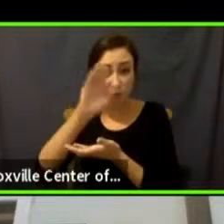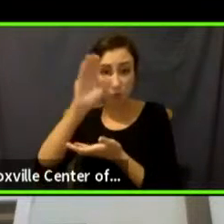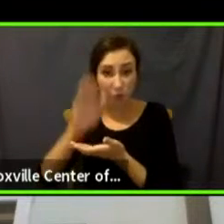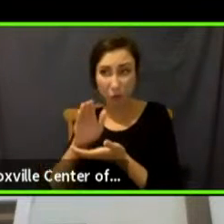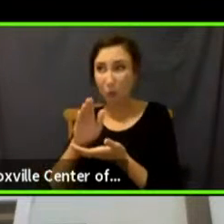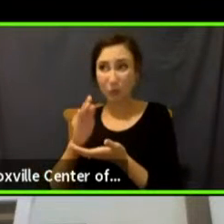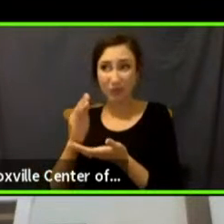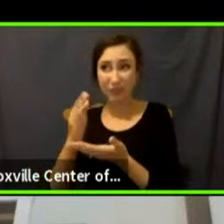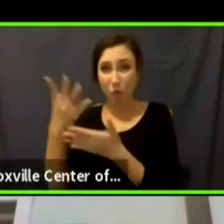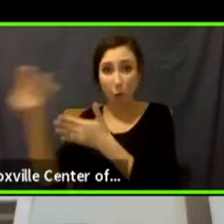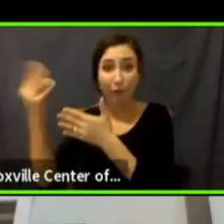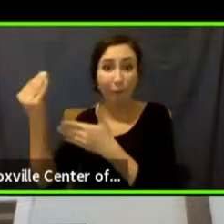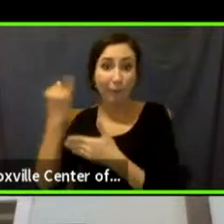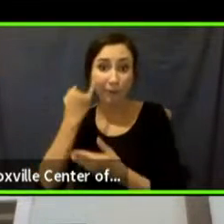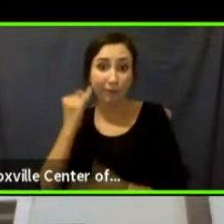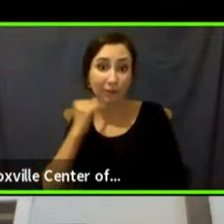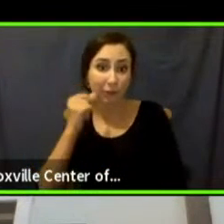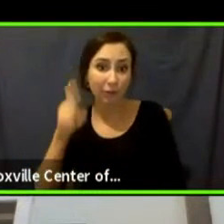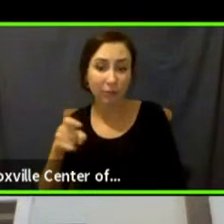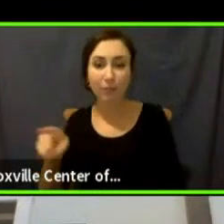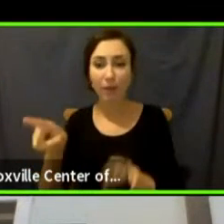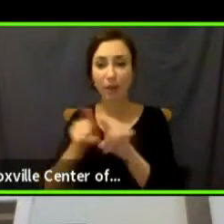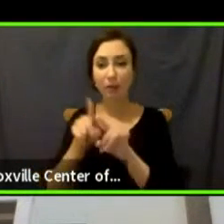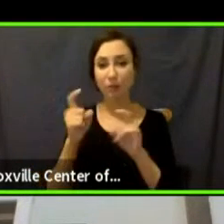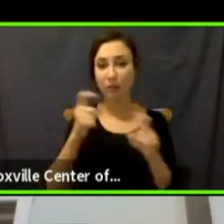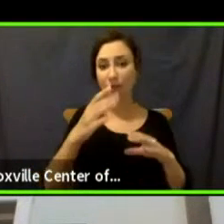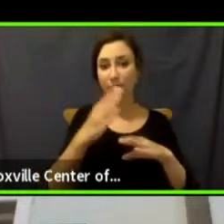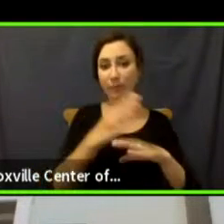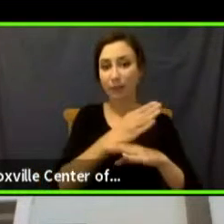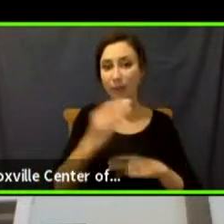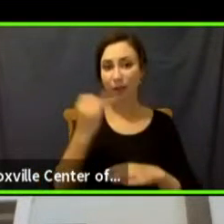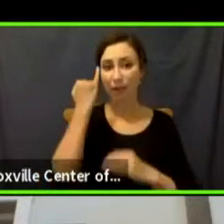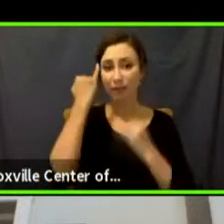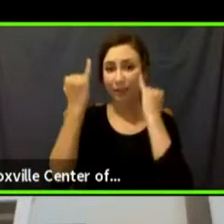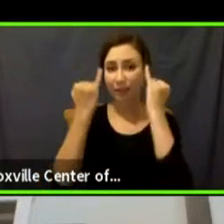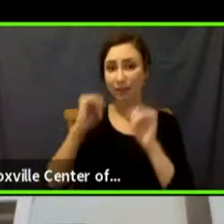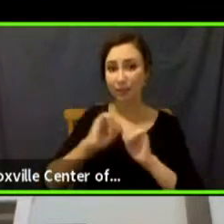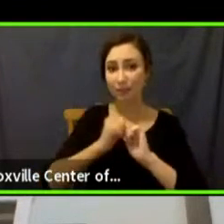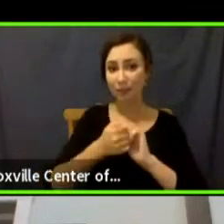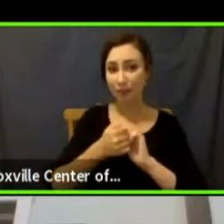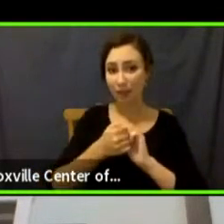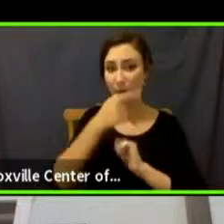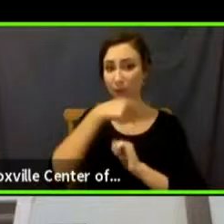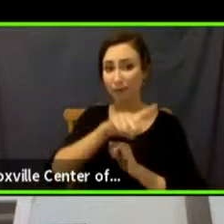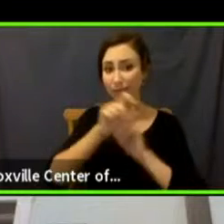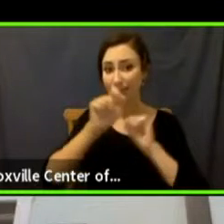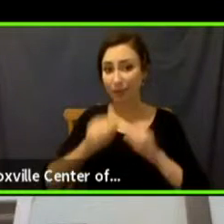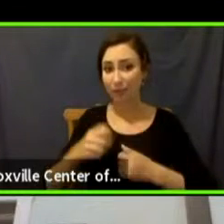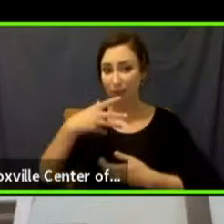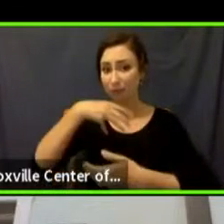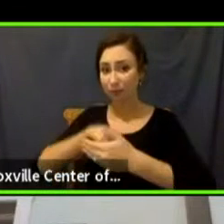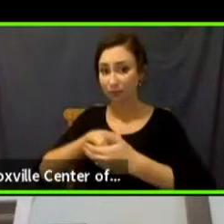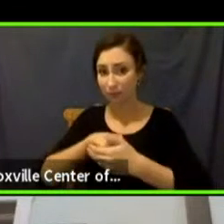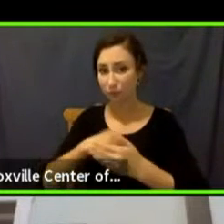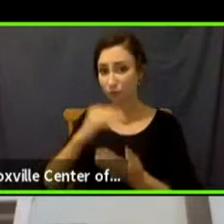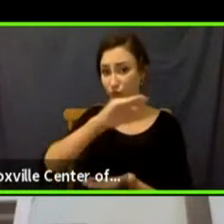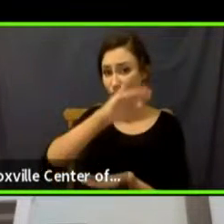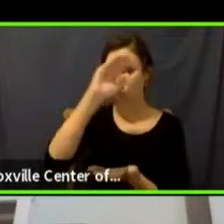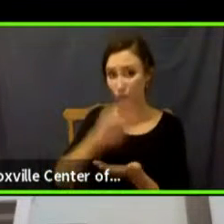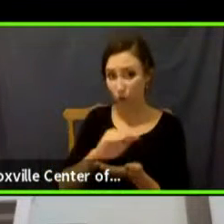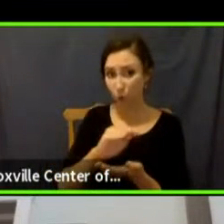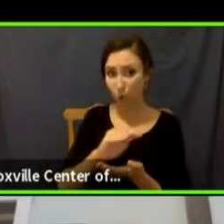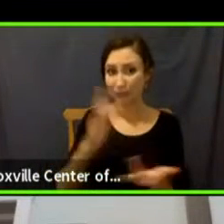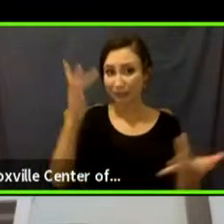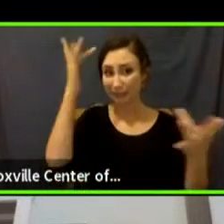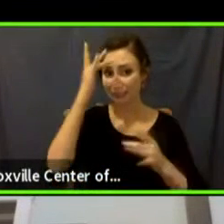trips, but then also giving our businesses some ideas for how they can play a role in reducing disease rates as well.